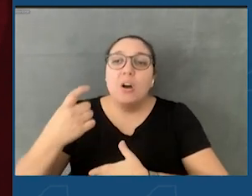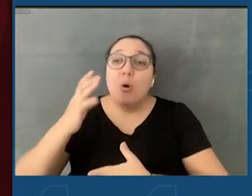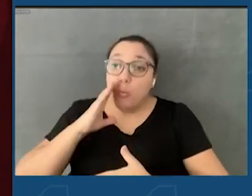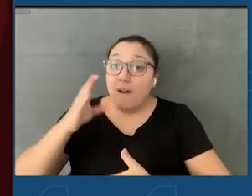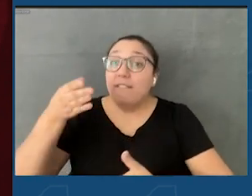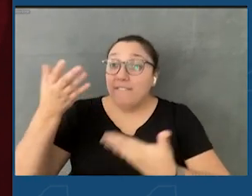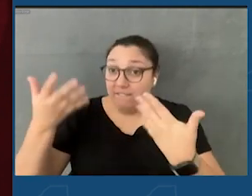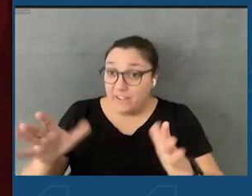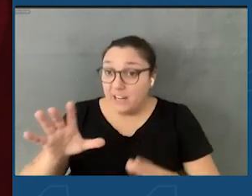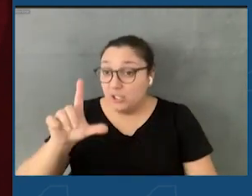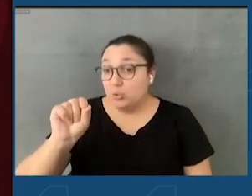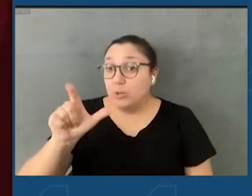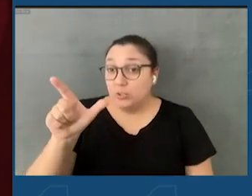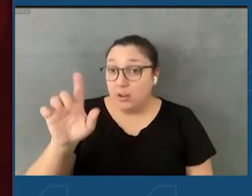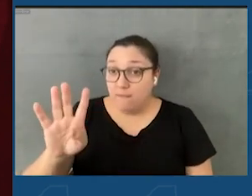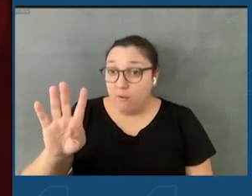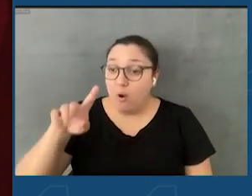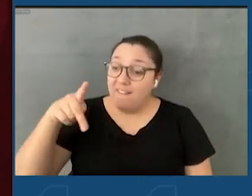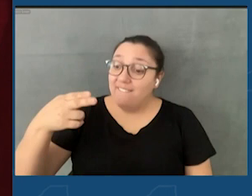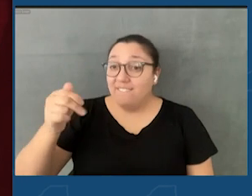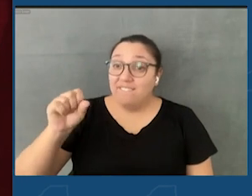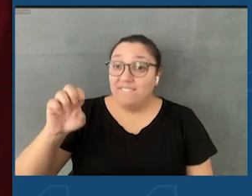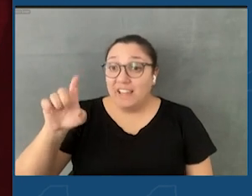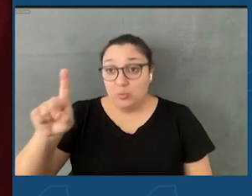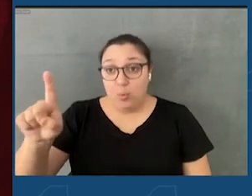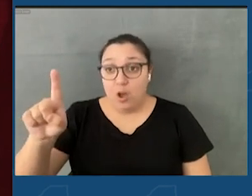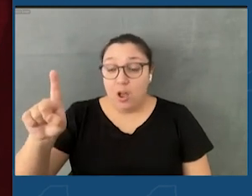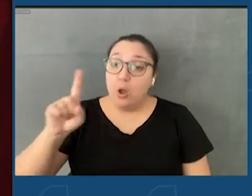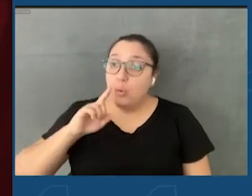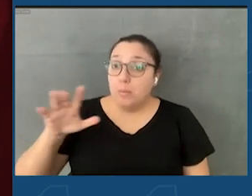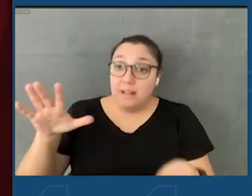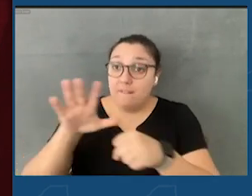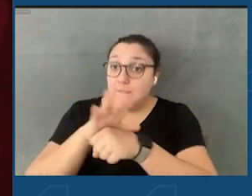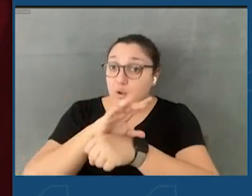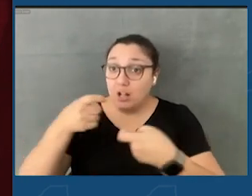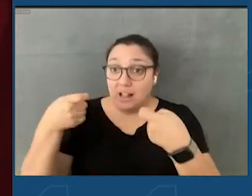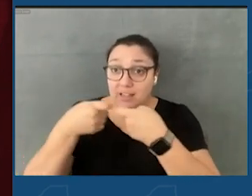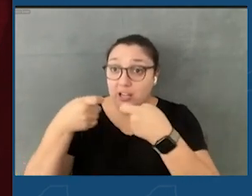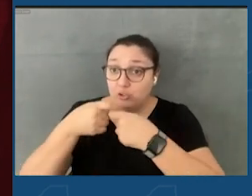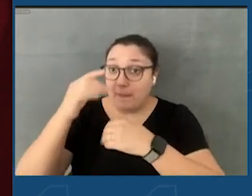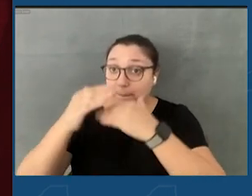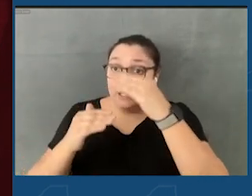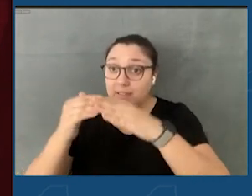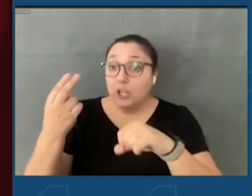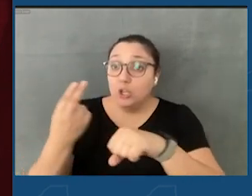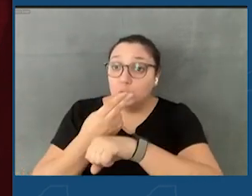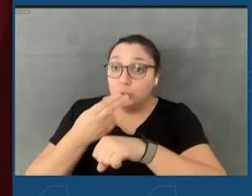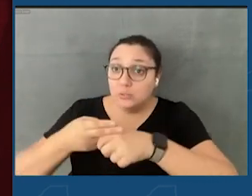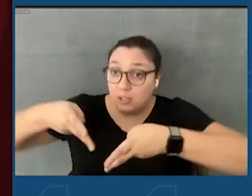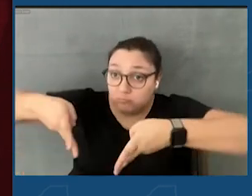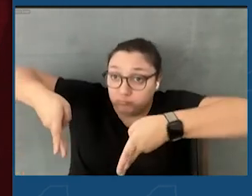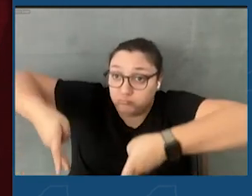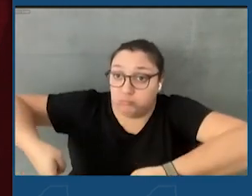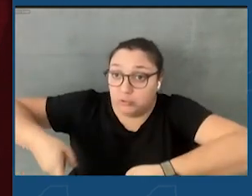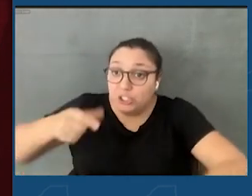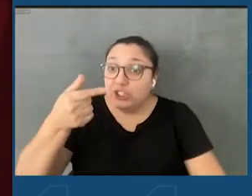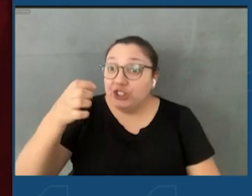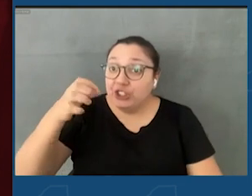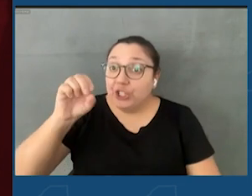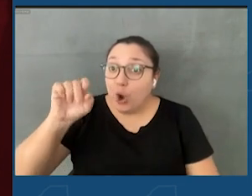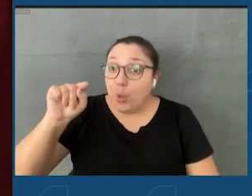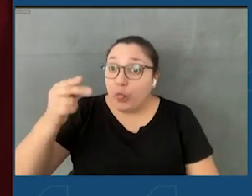for our children. I hear all the time, our kids can't stay here. This is an opportunity for our kids to be able to stay here. But if we don't build the